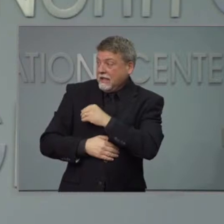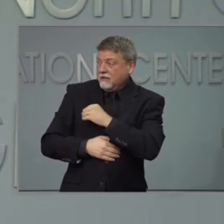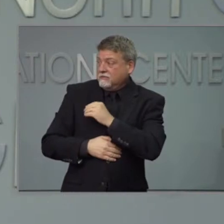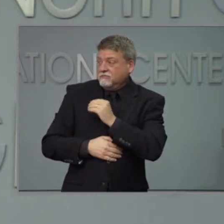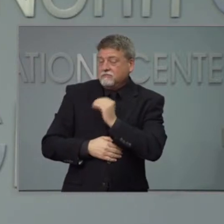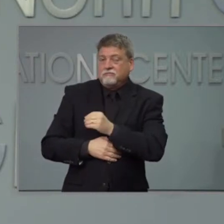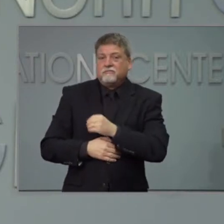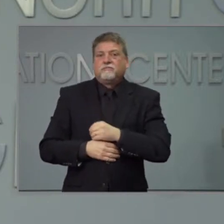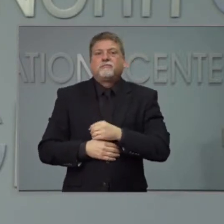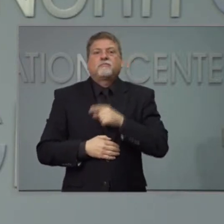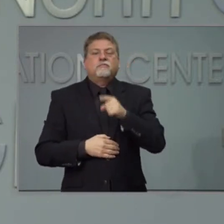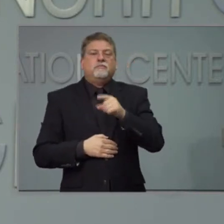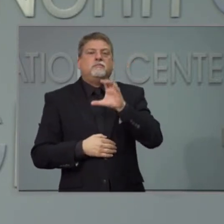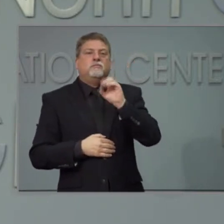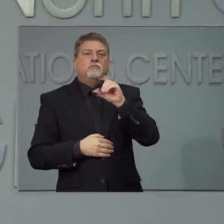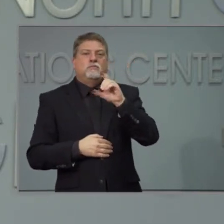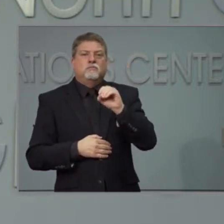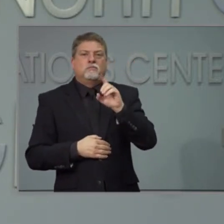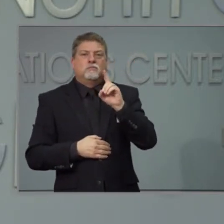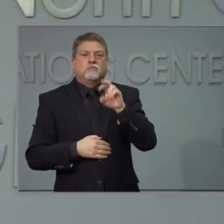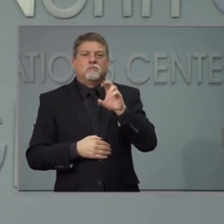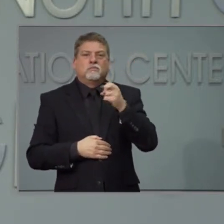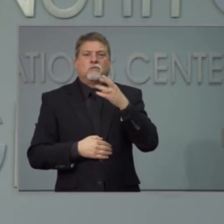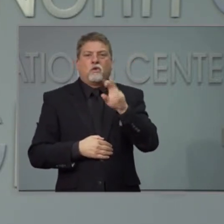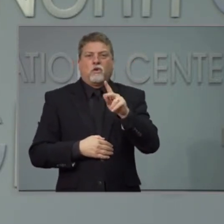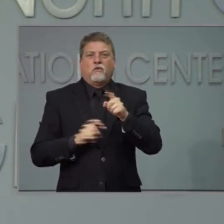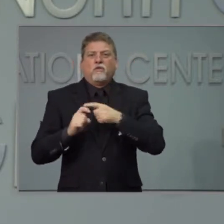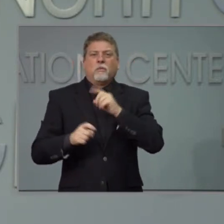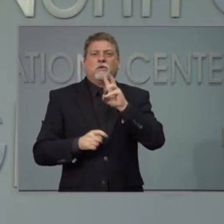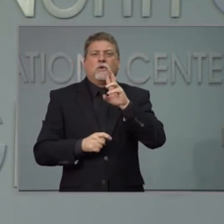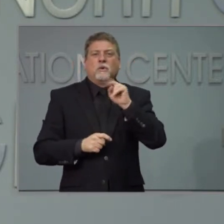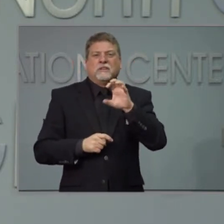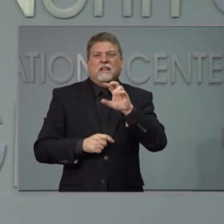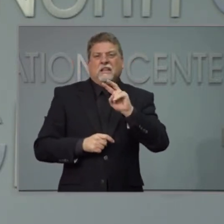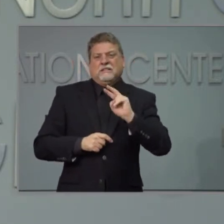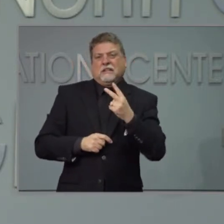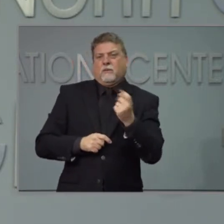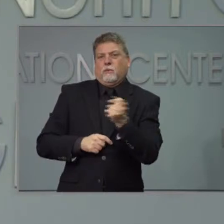You have a follow-up, Cole Del Charco, WUNC.